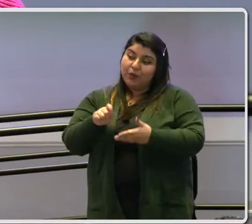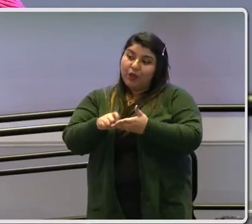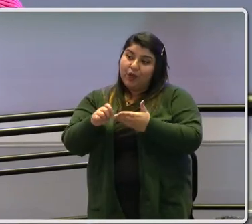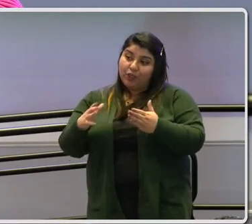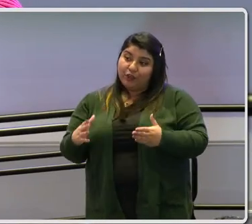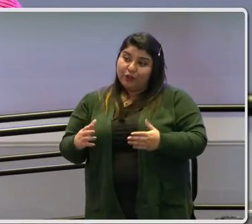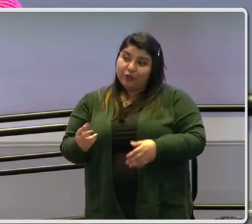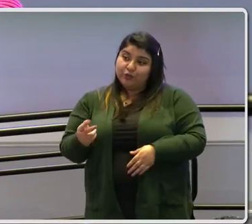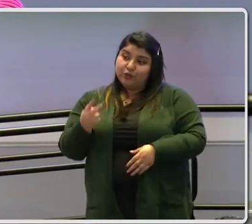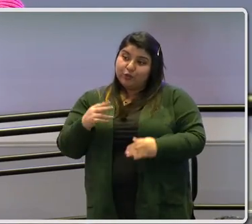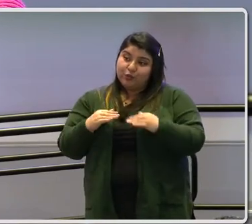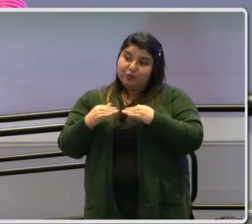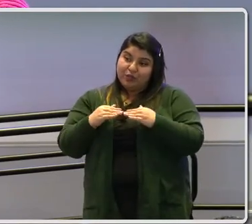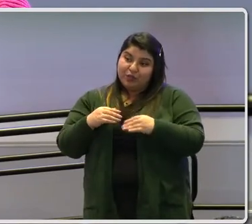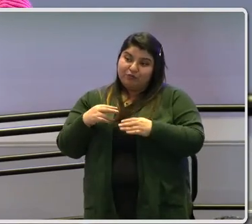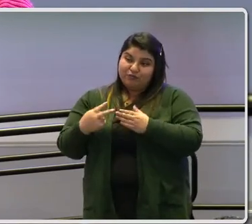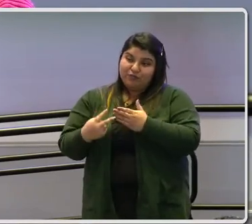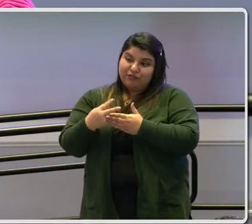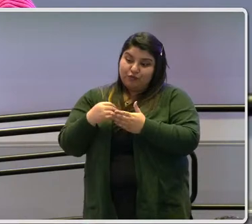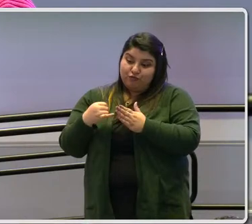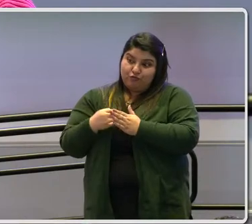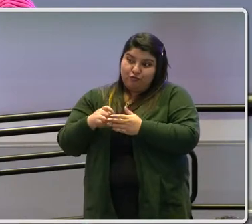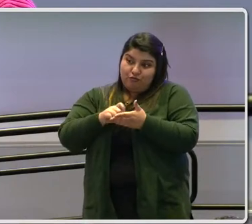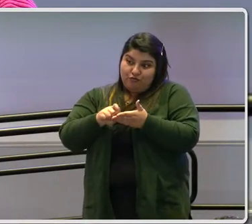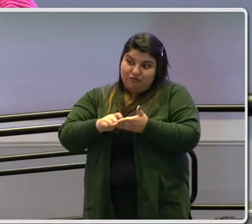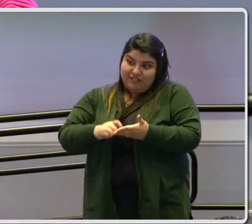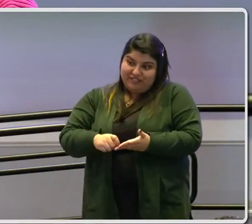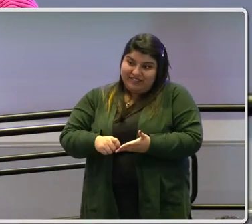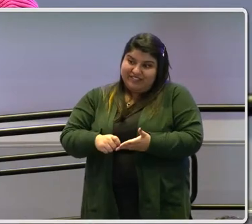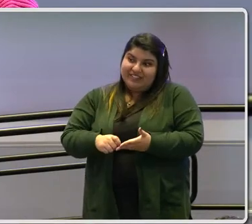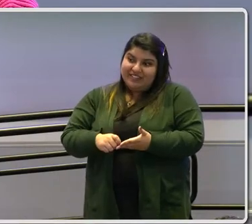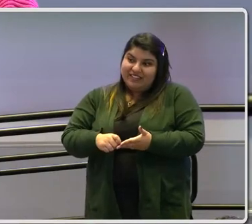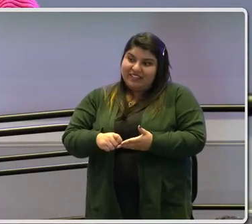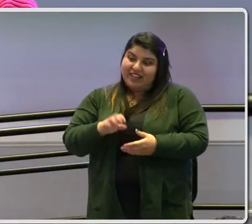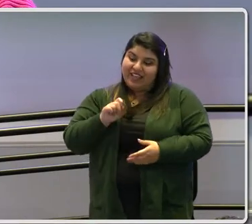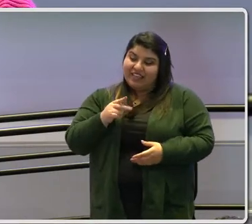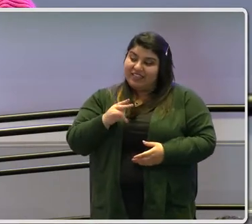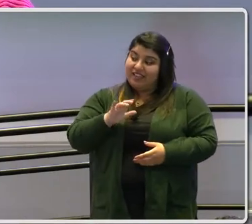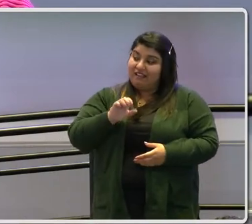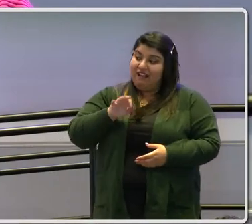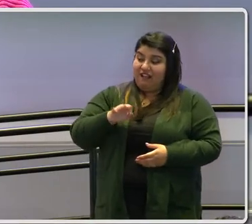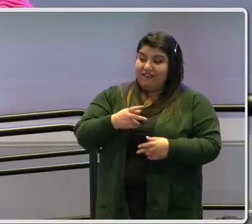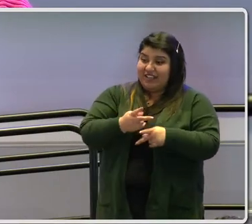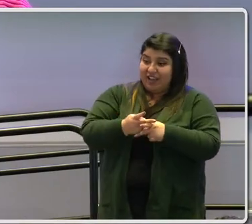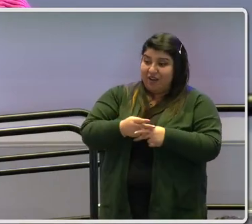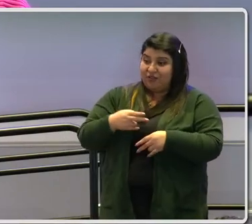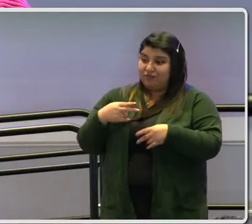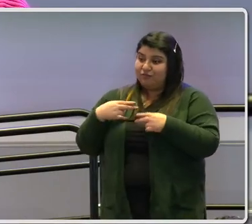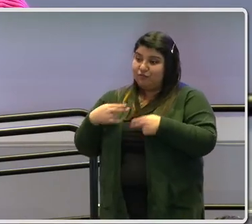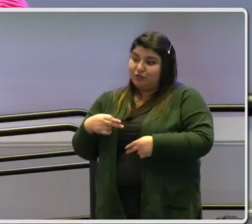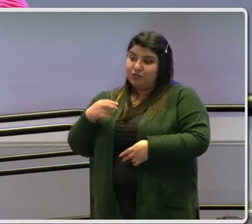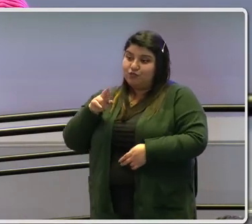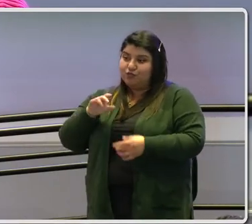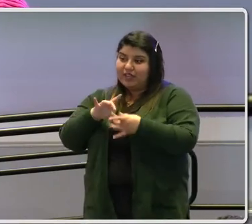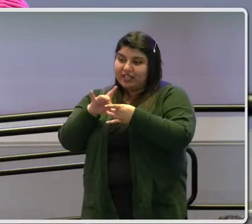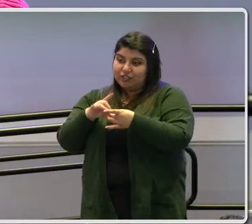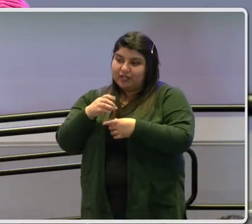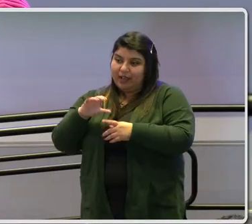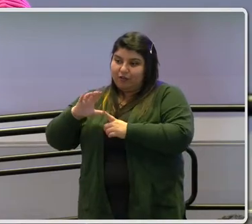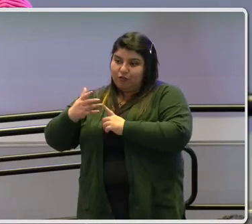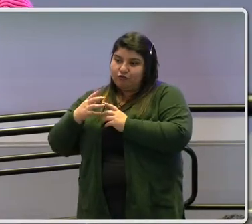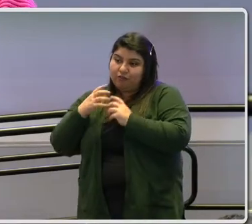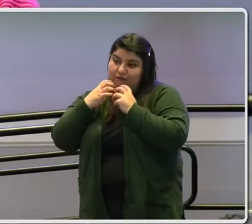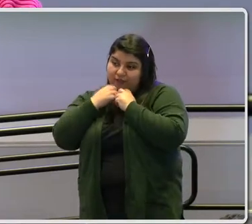two peer-reviewed journals, An Ethic of Care, Humanizing Relationships and Asserting Cultural